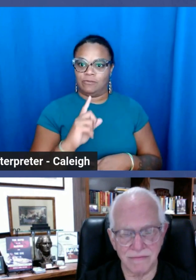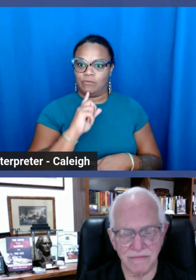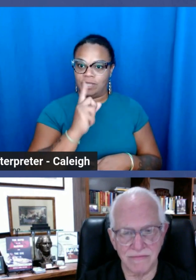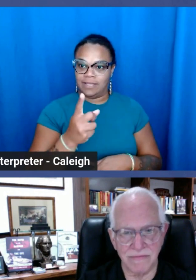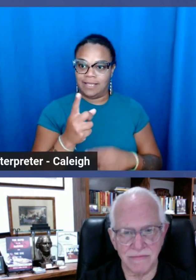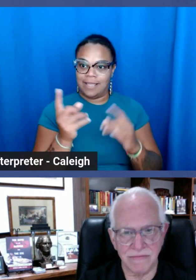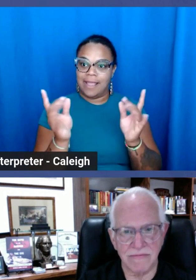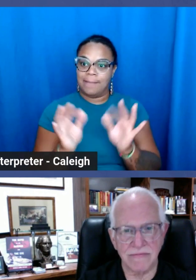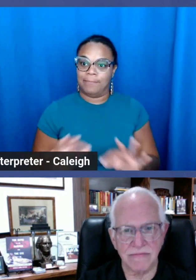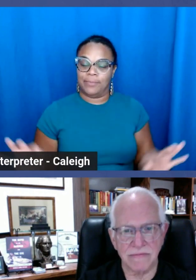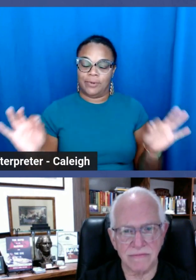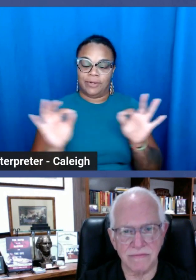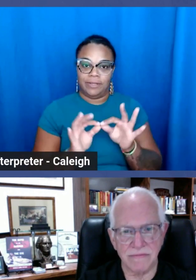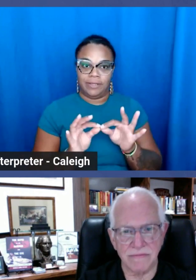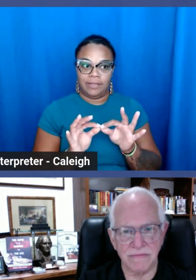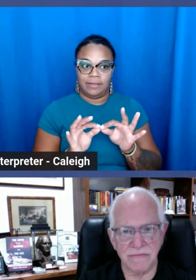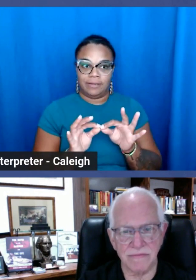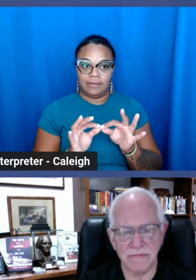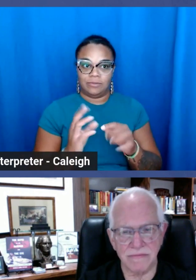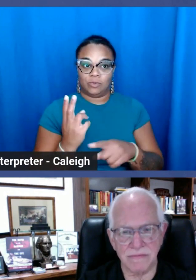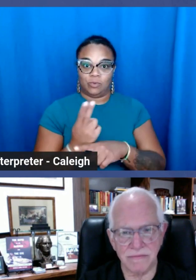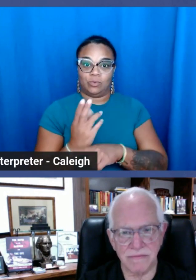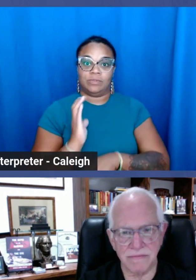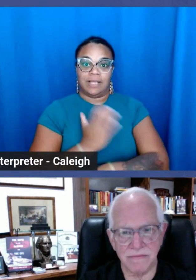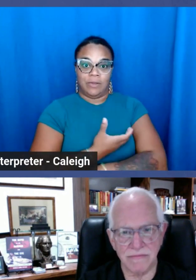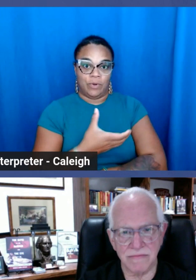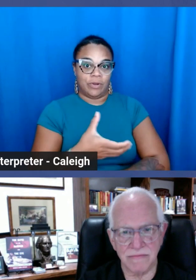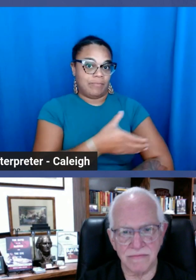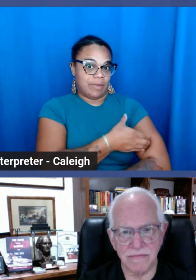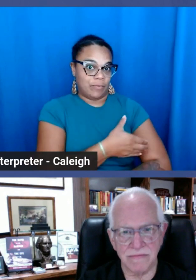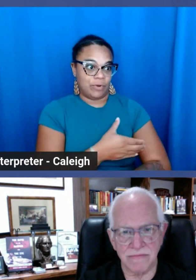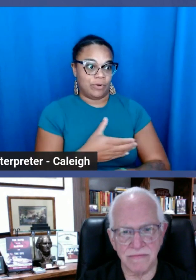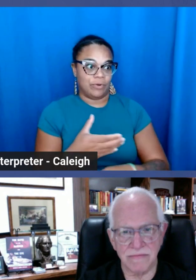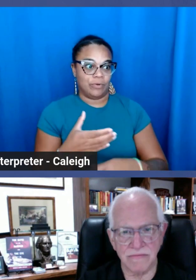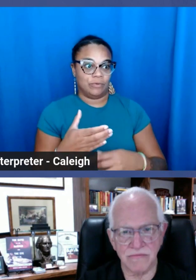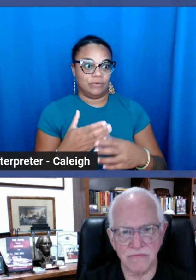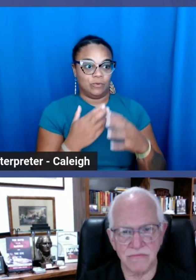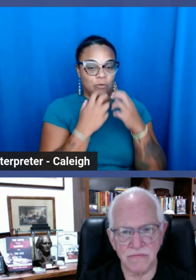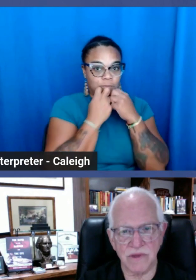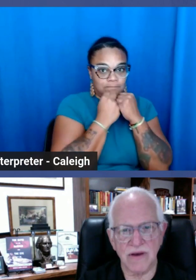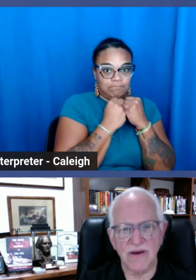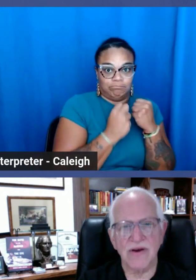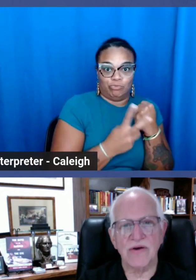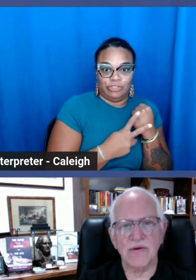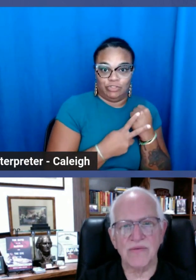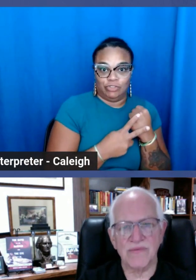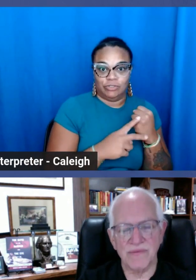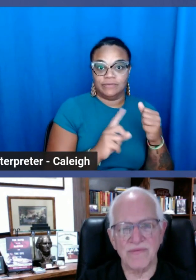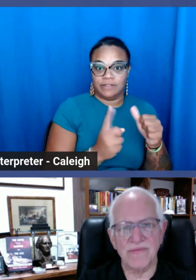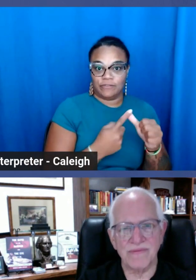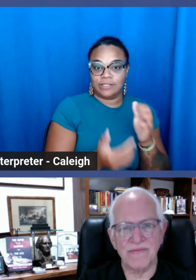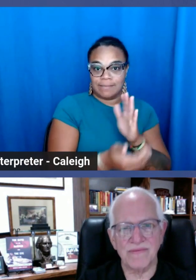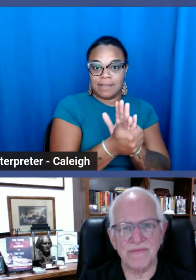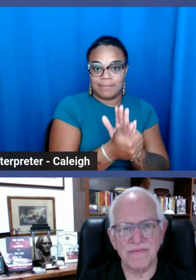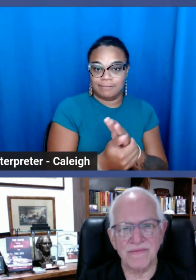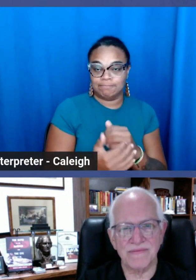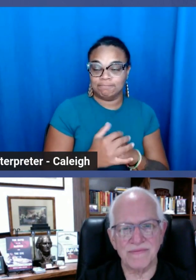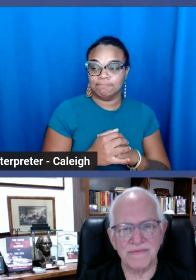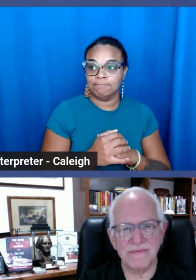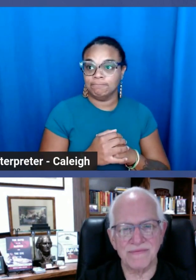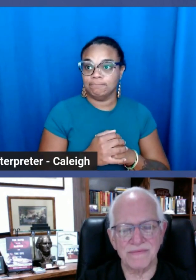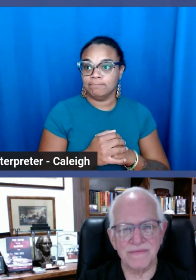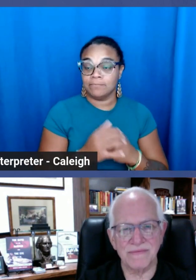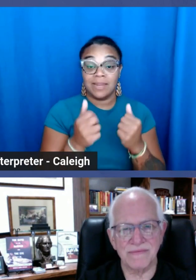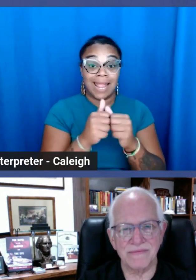our power to preserve the First Amendment. Any speech